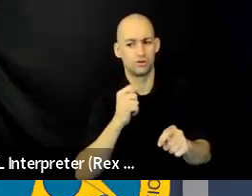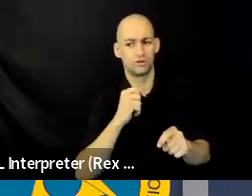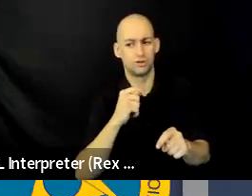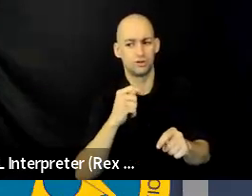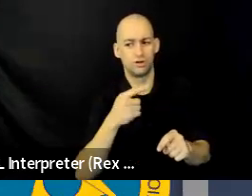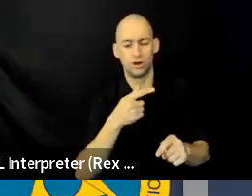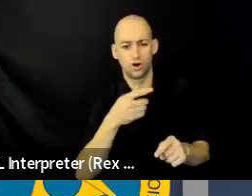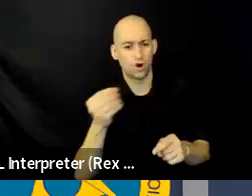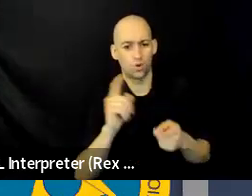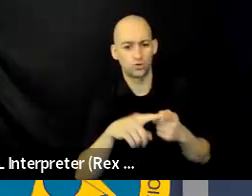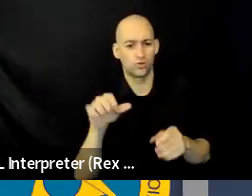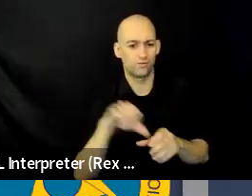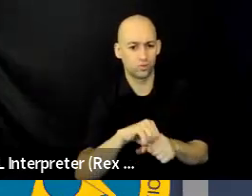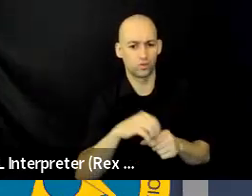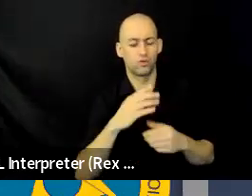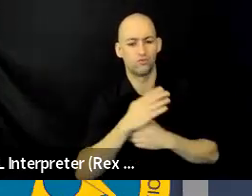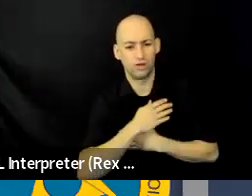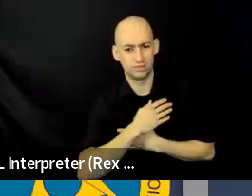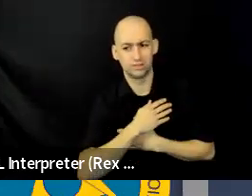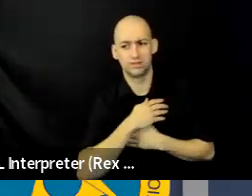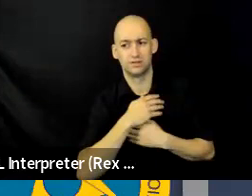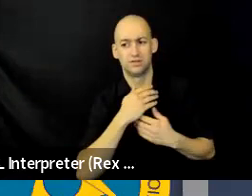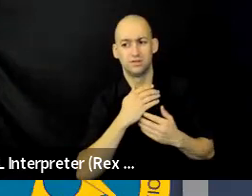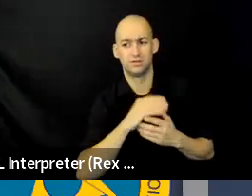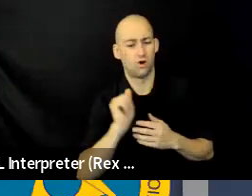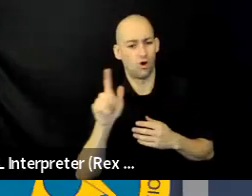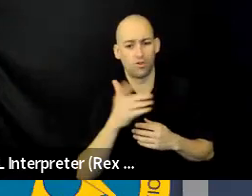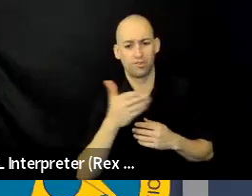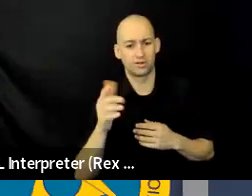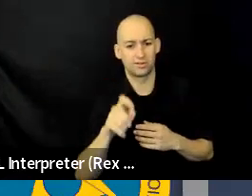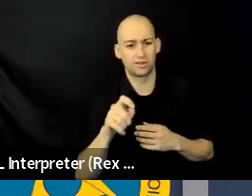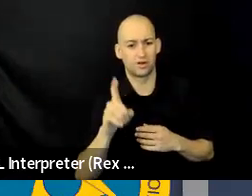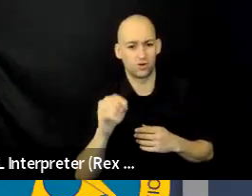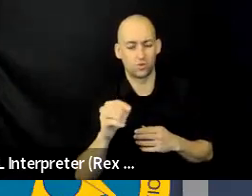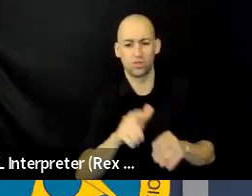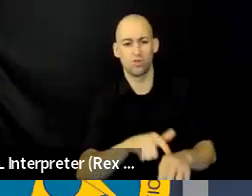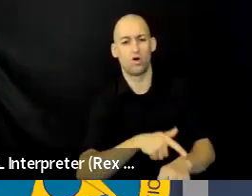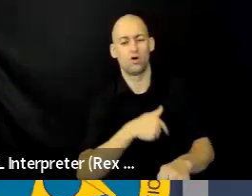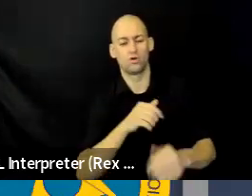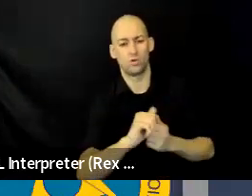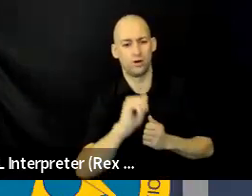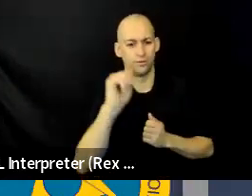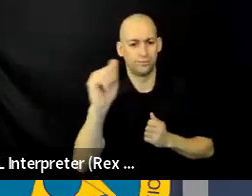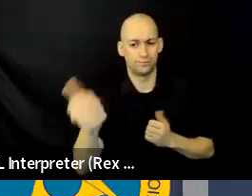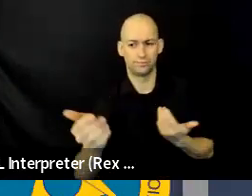not only fuel, but rest and everything else that they need to do on these long routes in which they are. So where